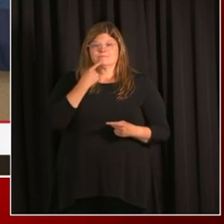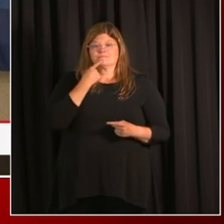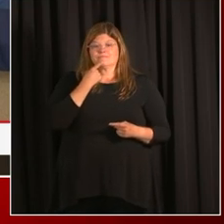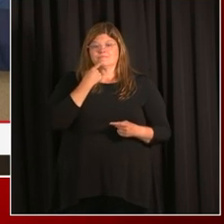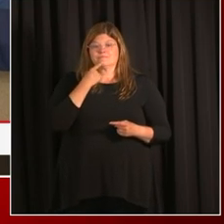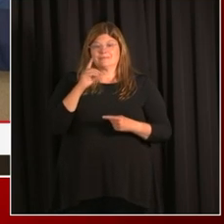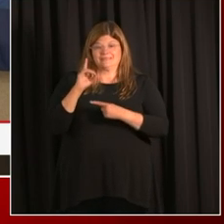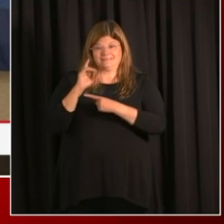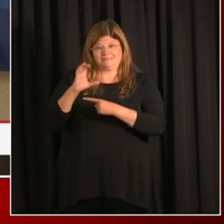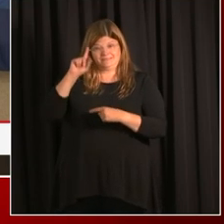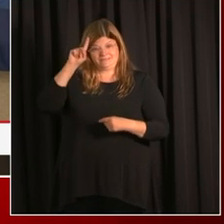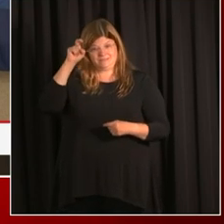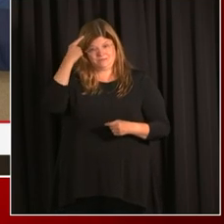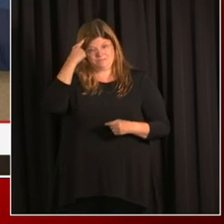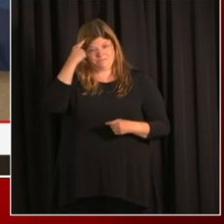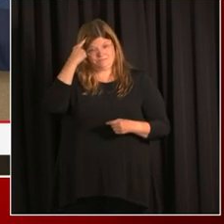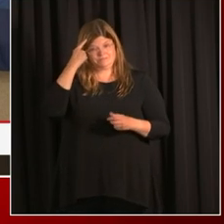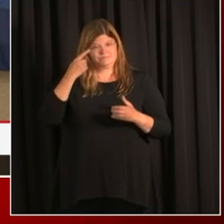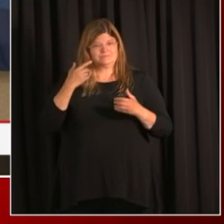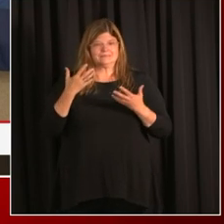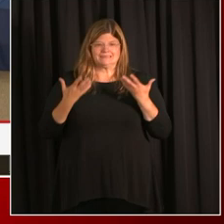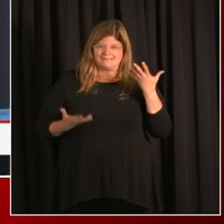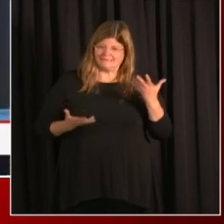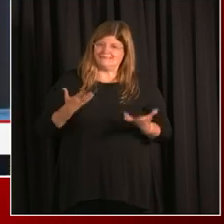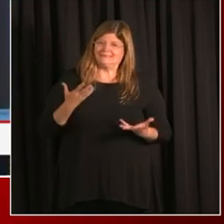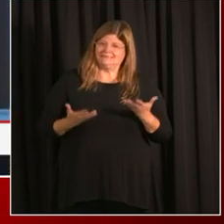District government has been very